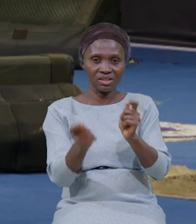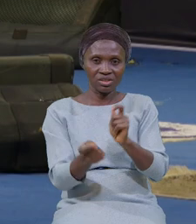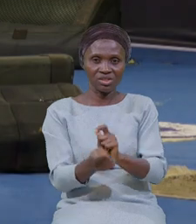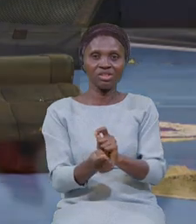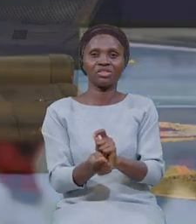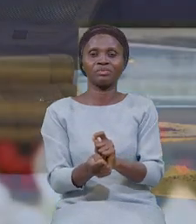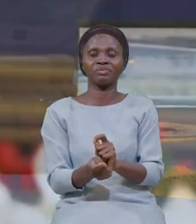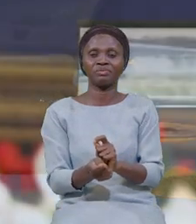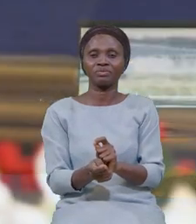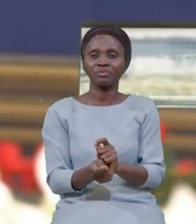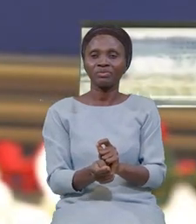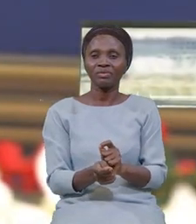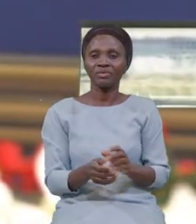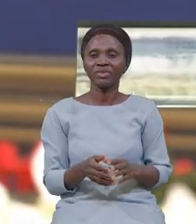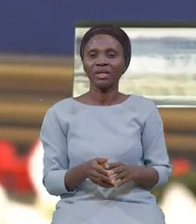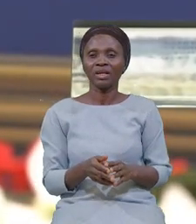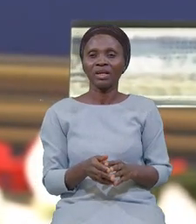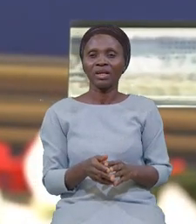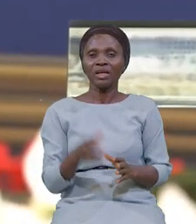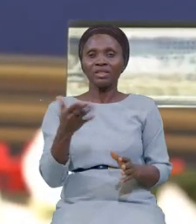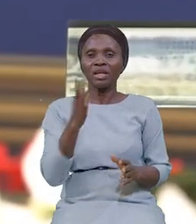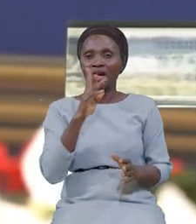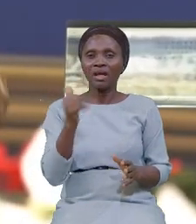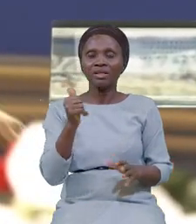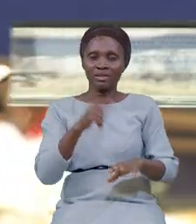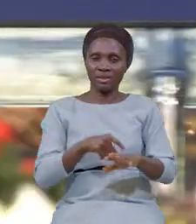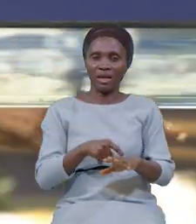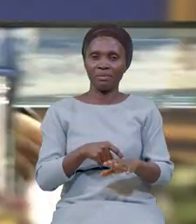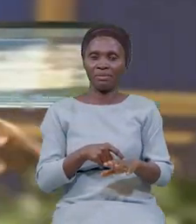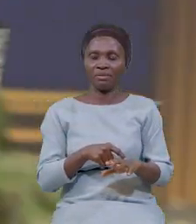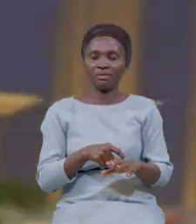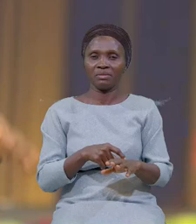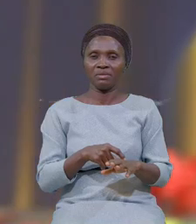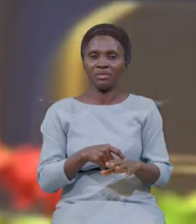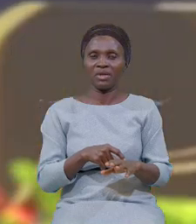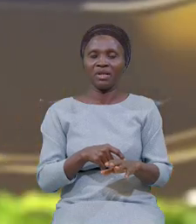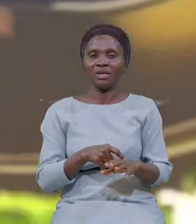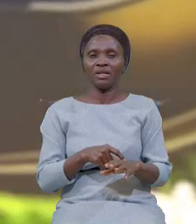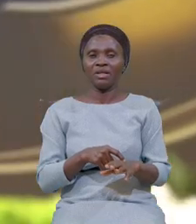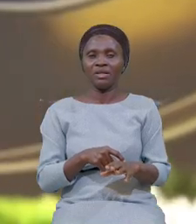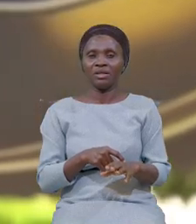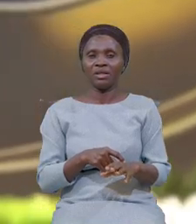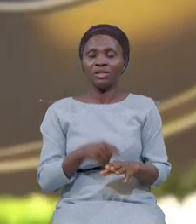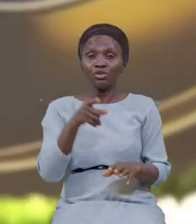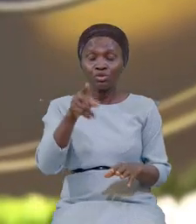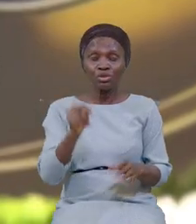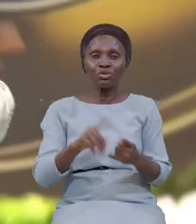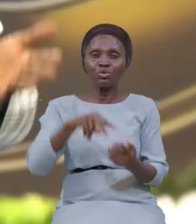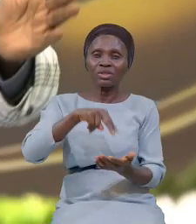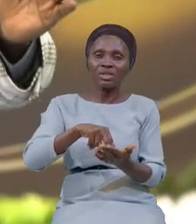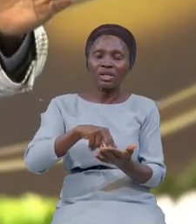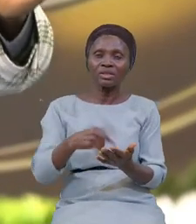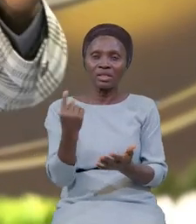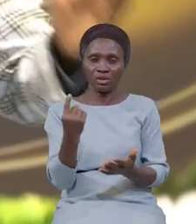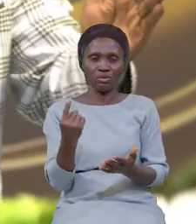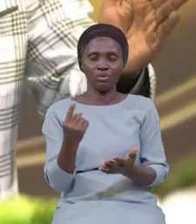times you have to stand alone. There are times you have to stand out. There are times as a change maker, you have